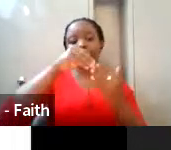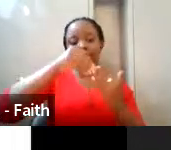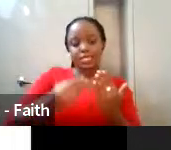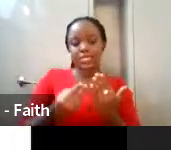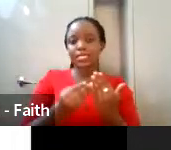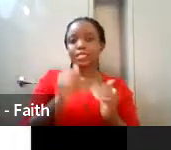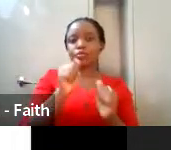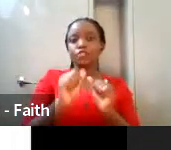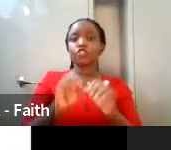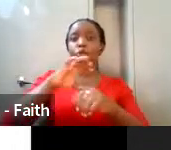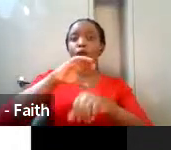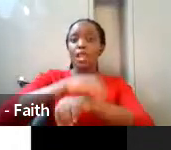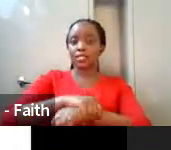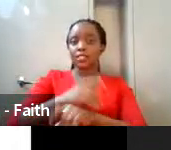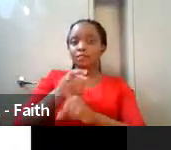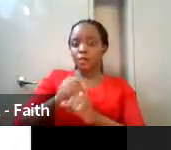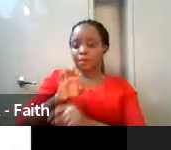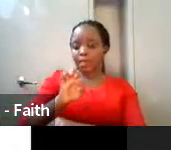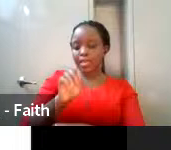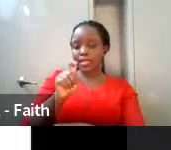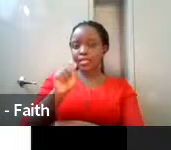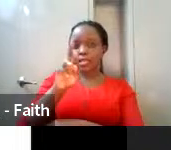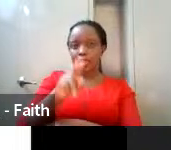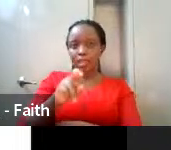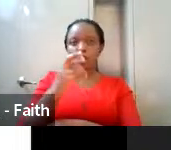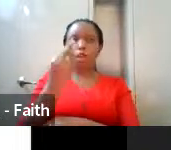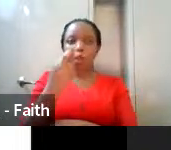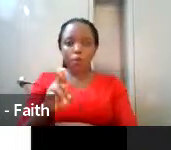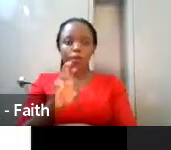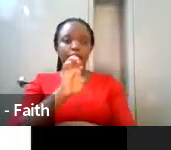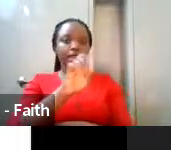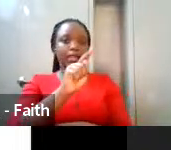you've generated through ETR or eTIMS.